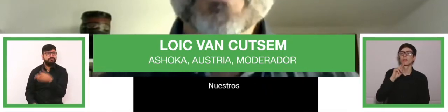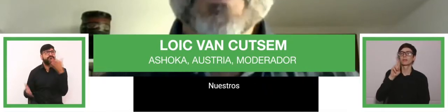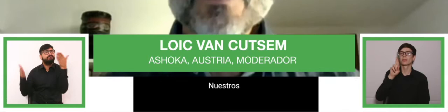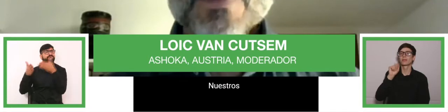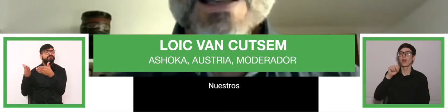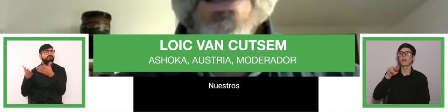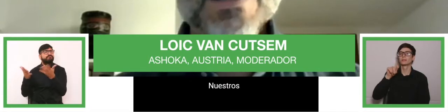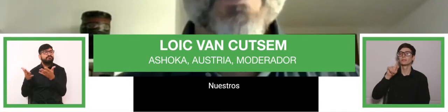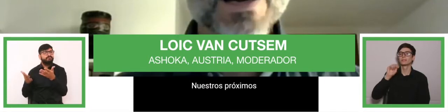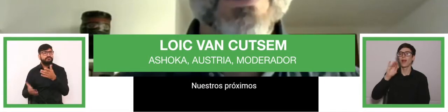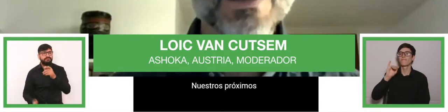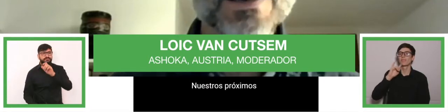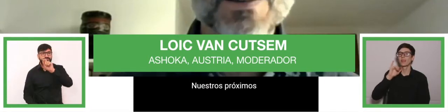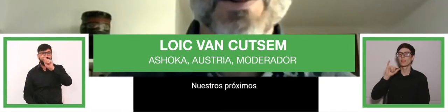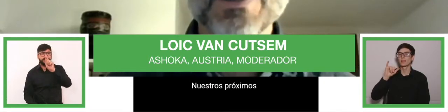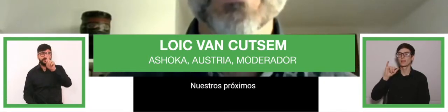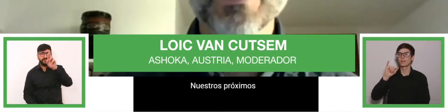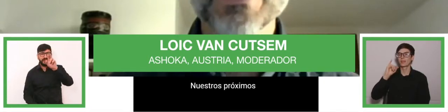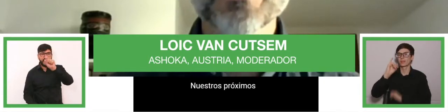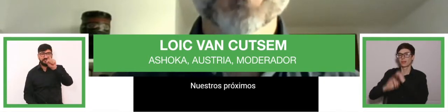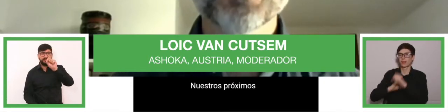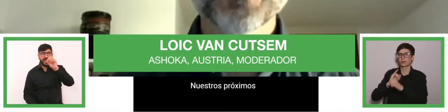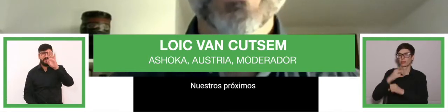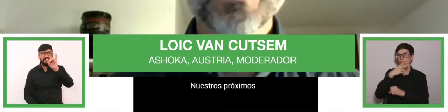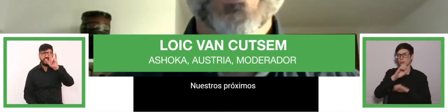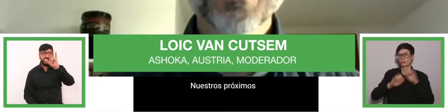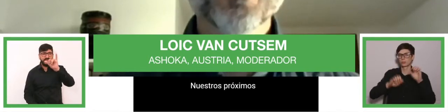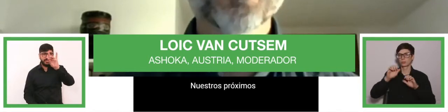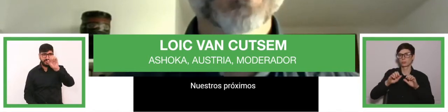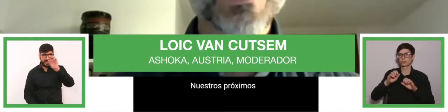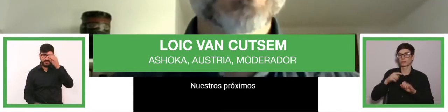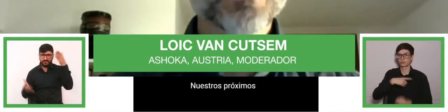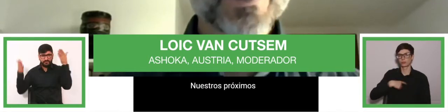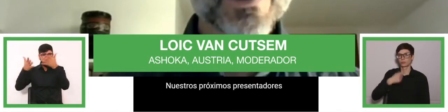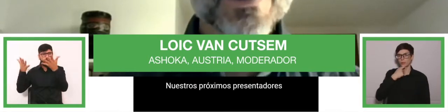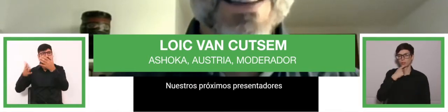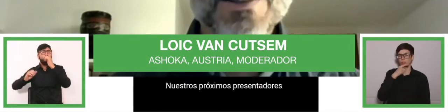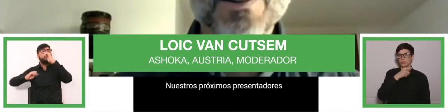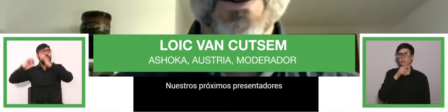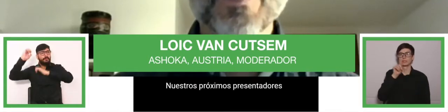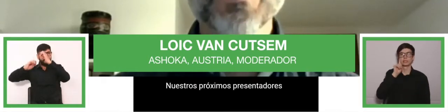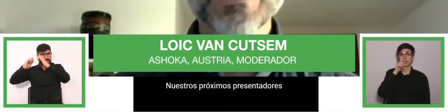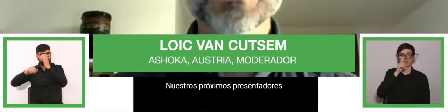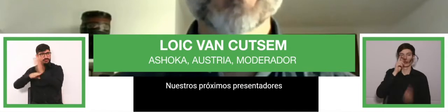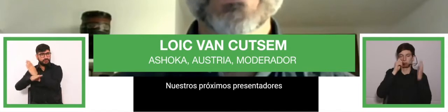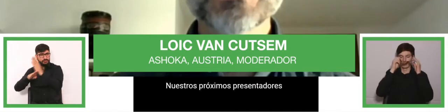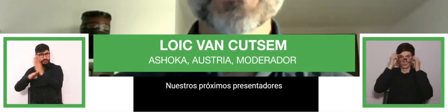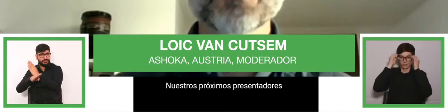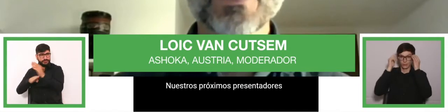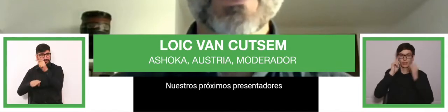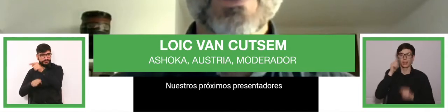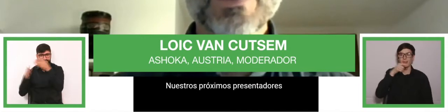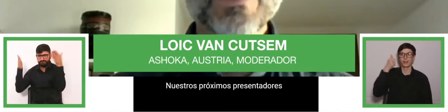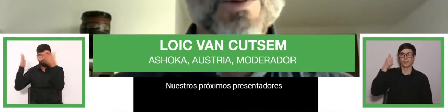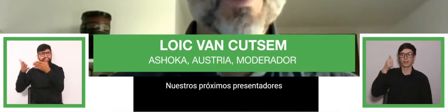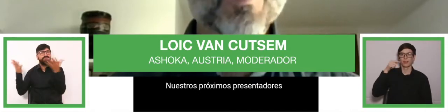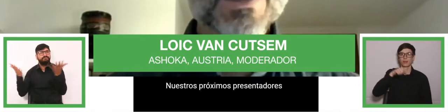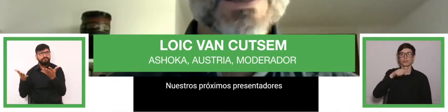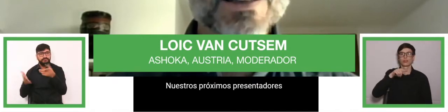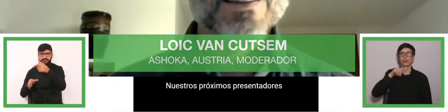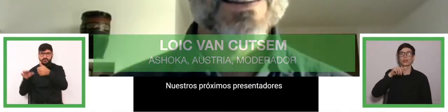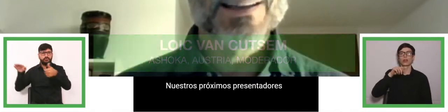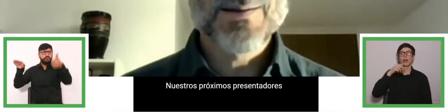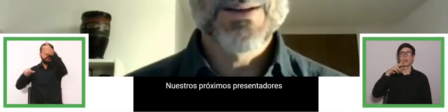and César Martínez, who's the director of the Latin American Center of DanceAbility. And they will